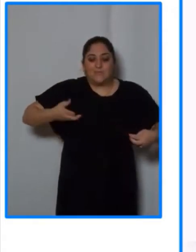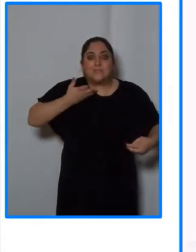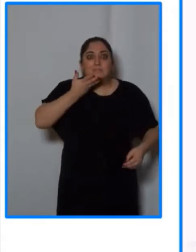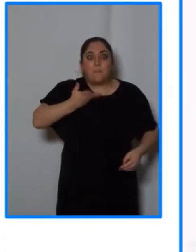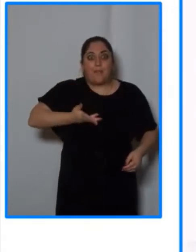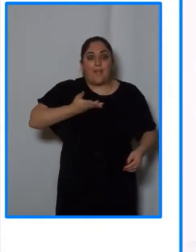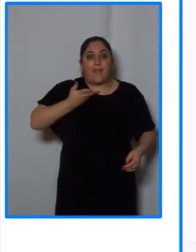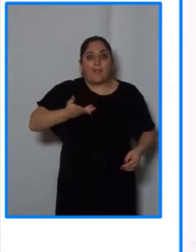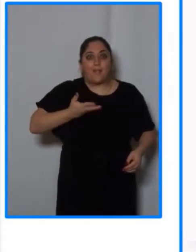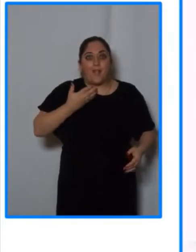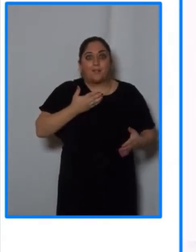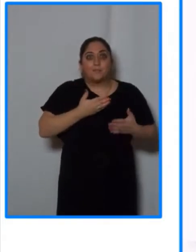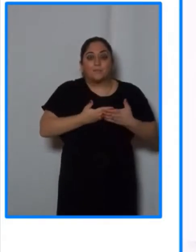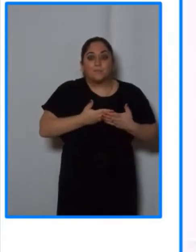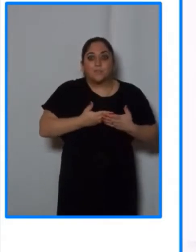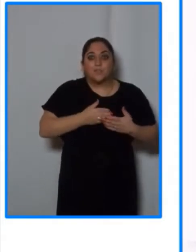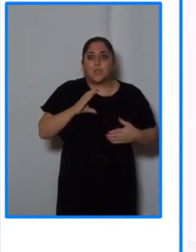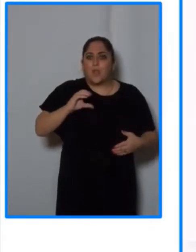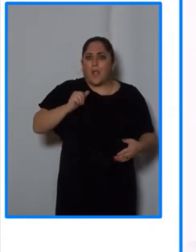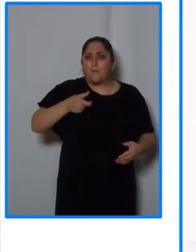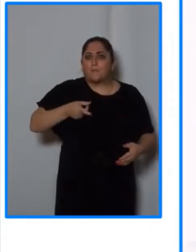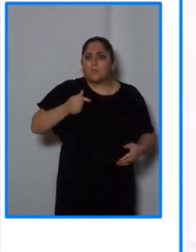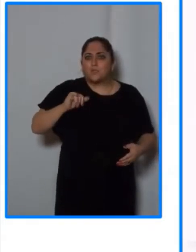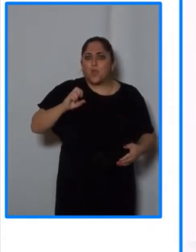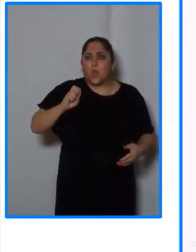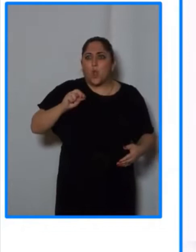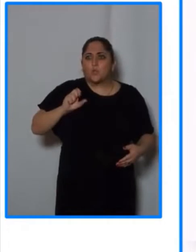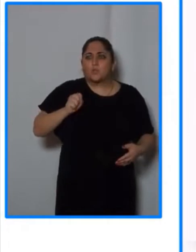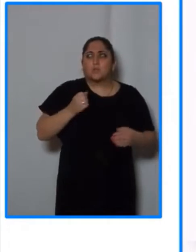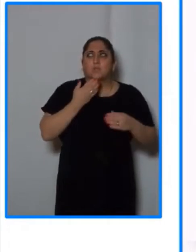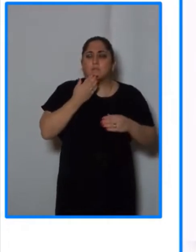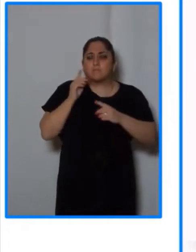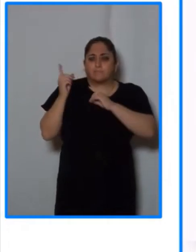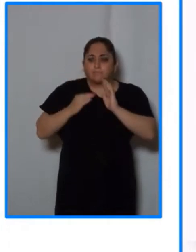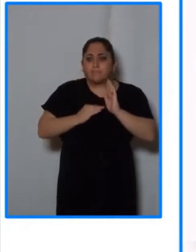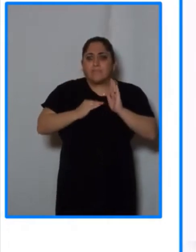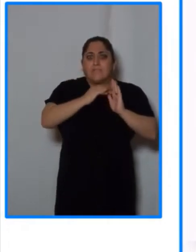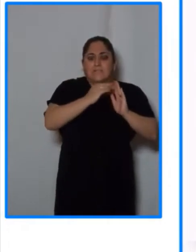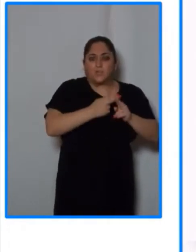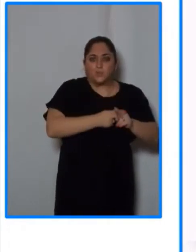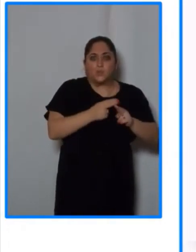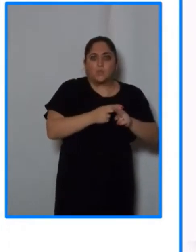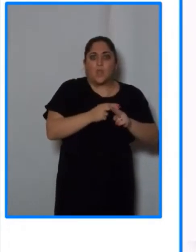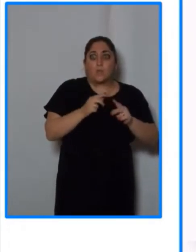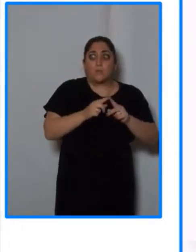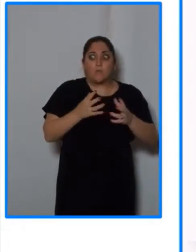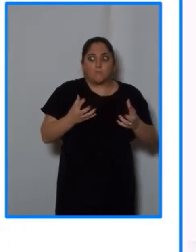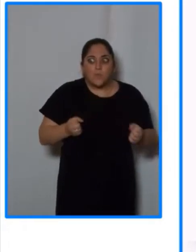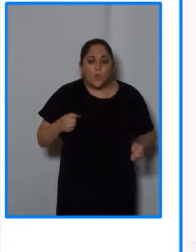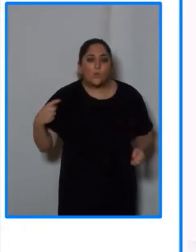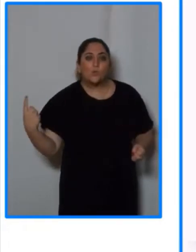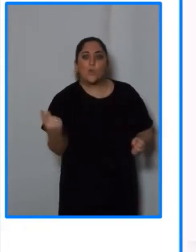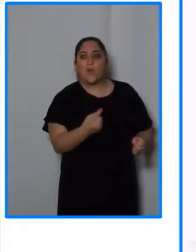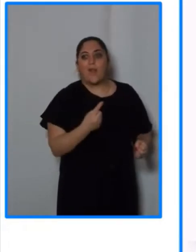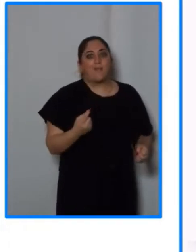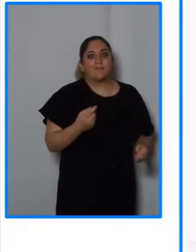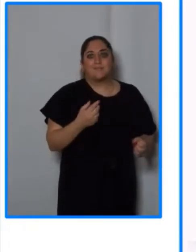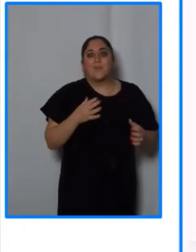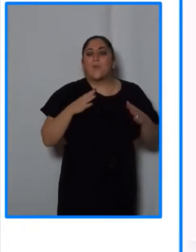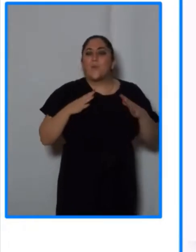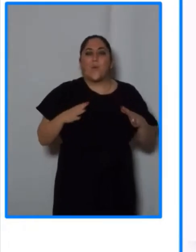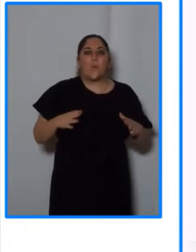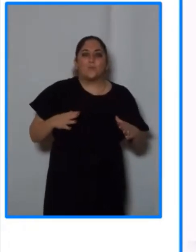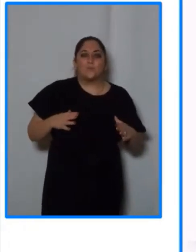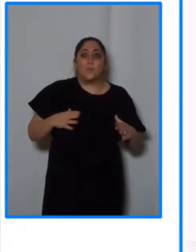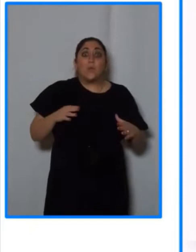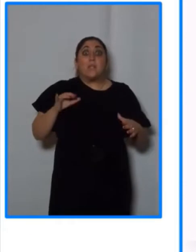be quite frank, captions are increasing the consumptions of video content among all your users because it enables you to watch videos in